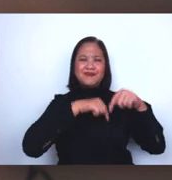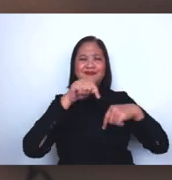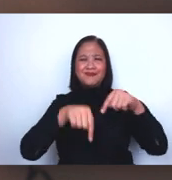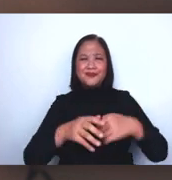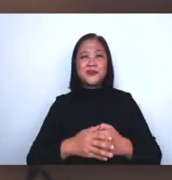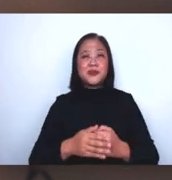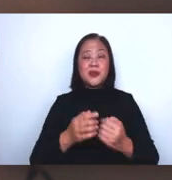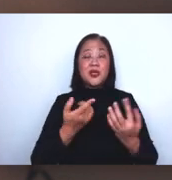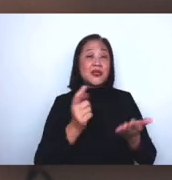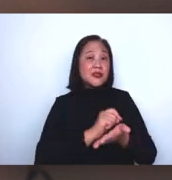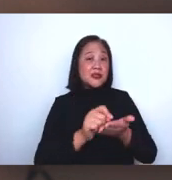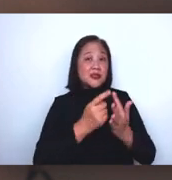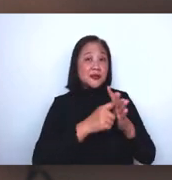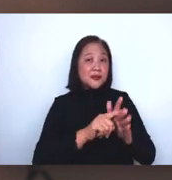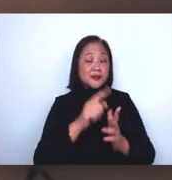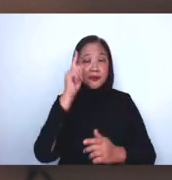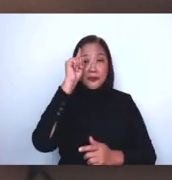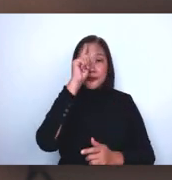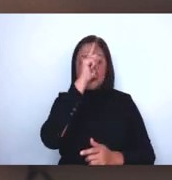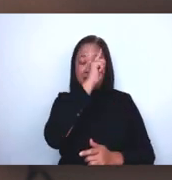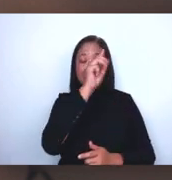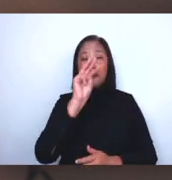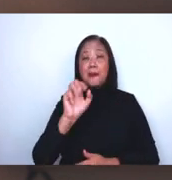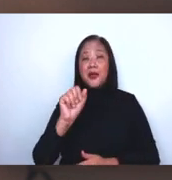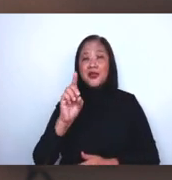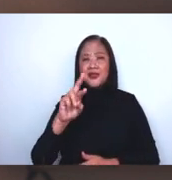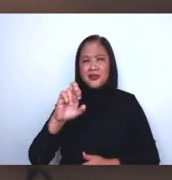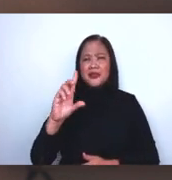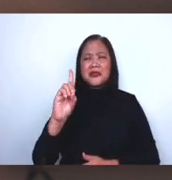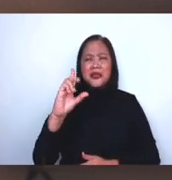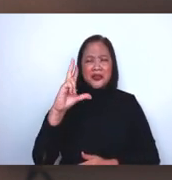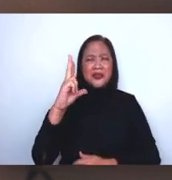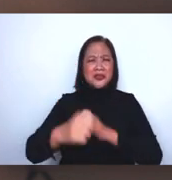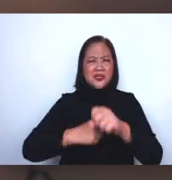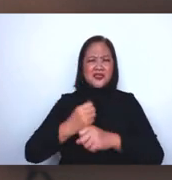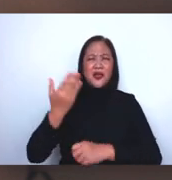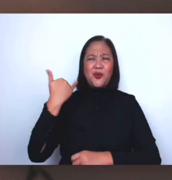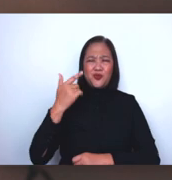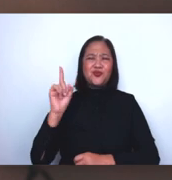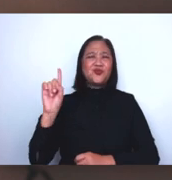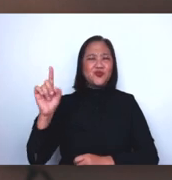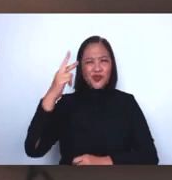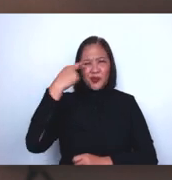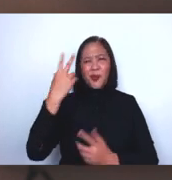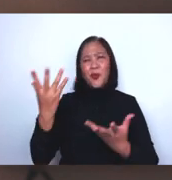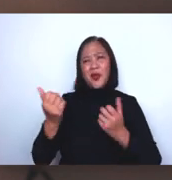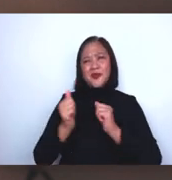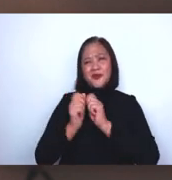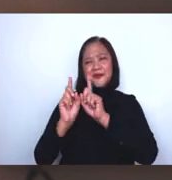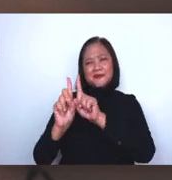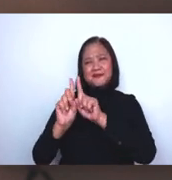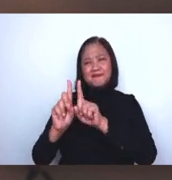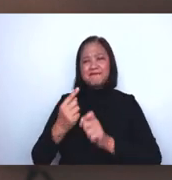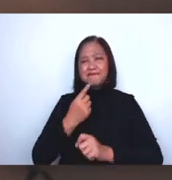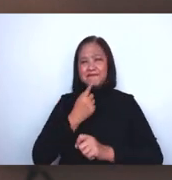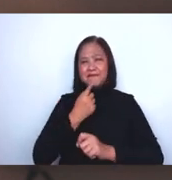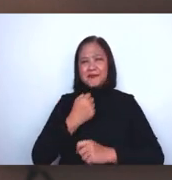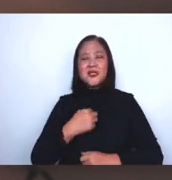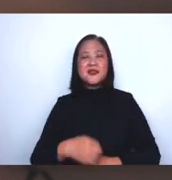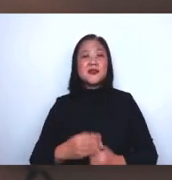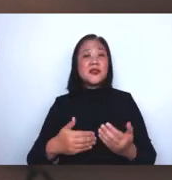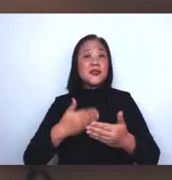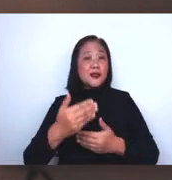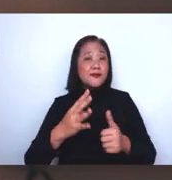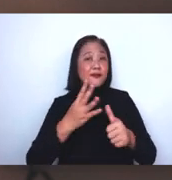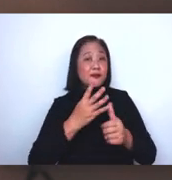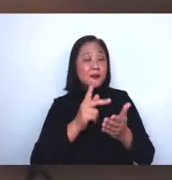began it in Madrid 3 years ago and he was most lonesome for my company. And then he wrote a